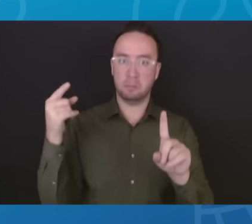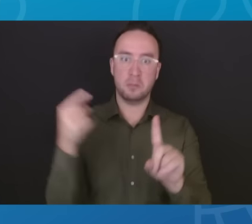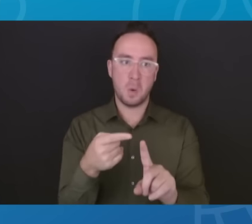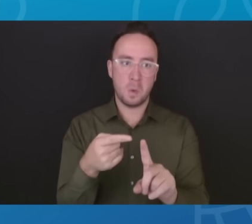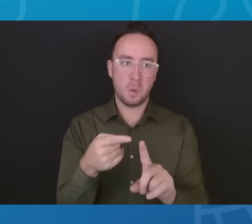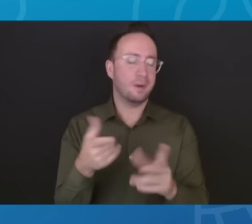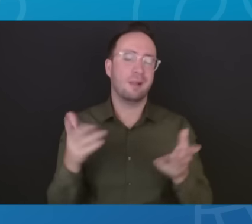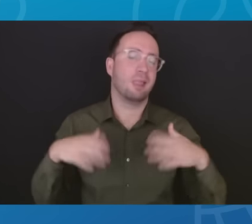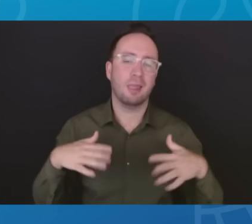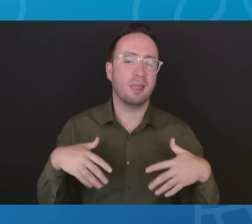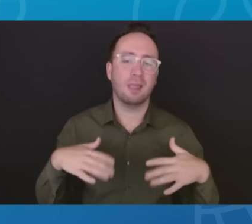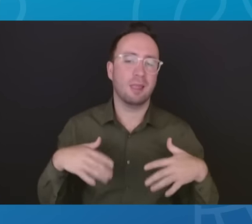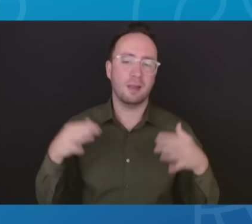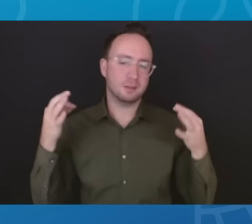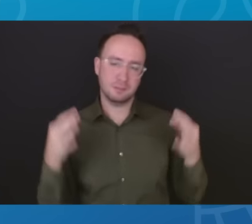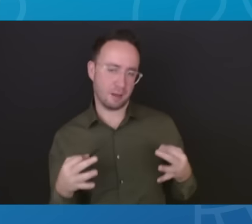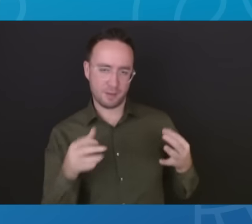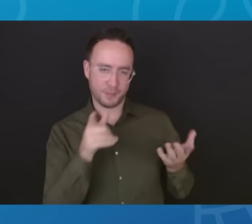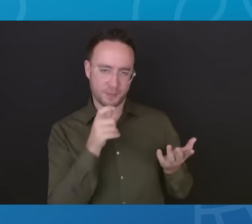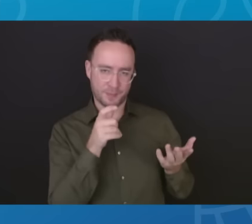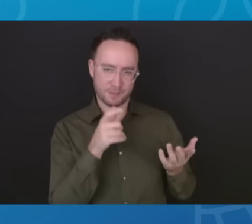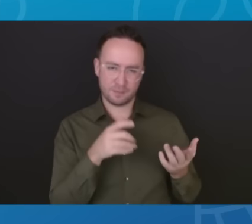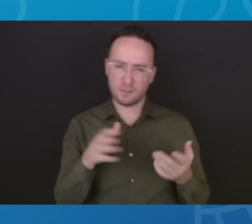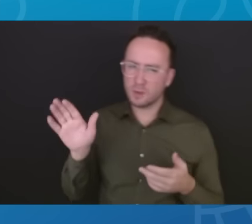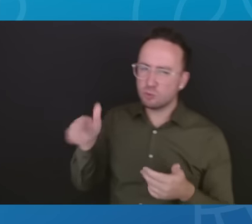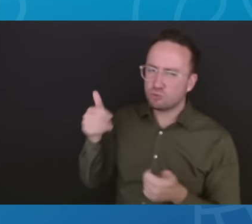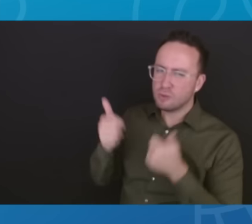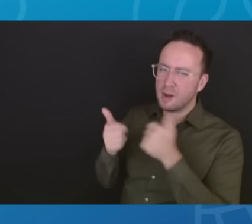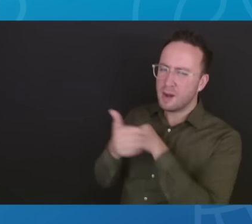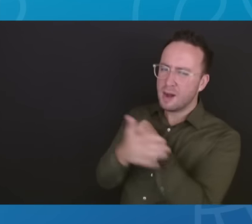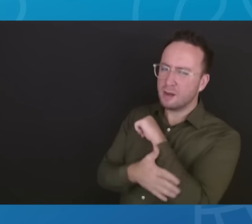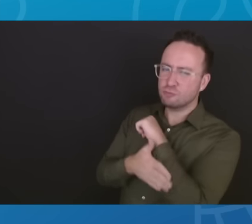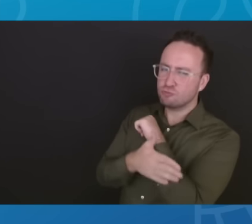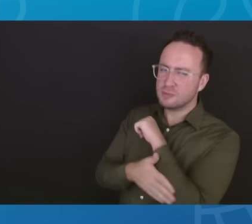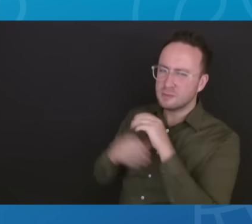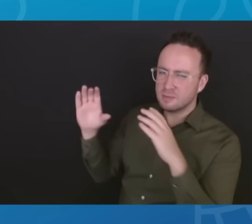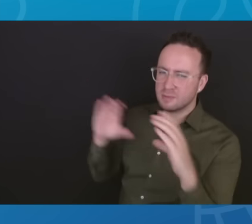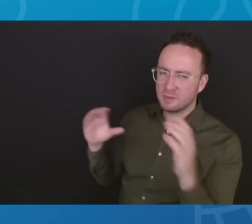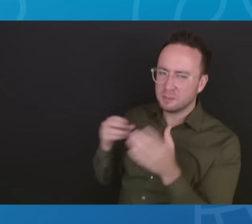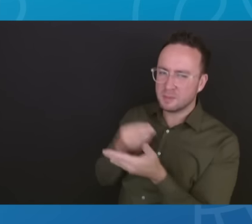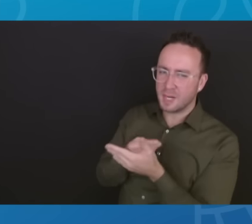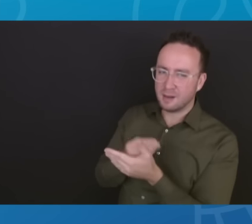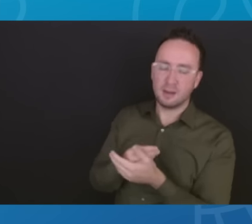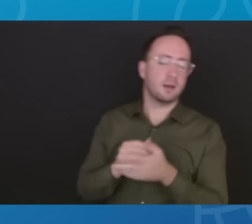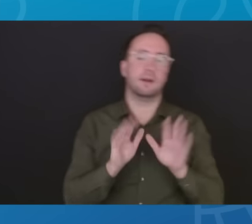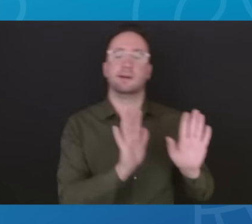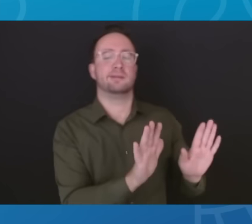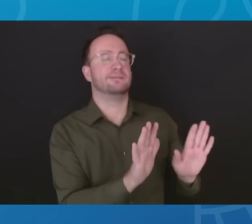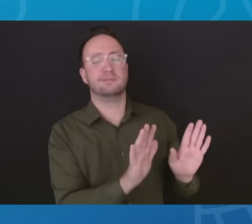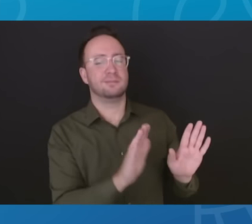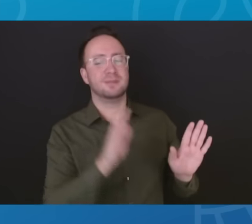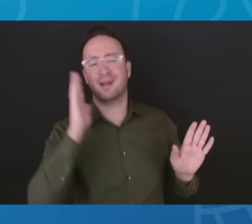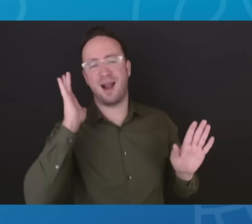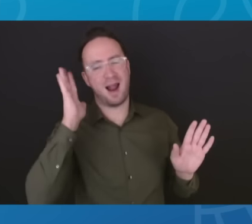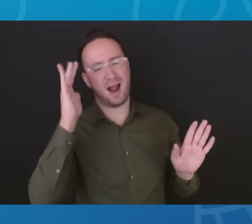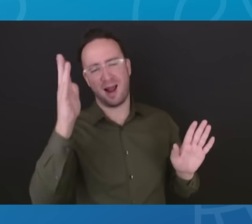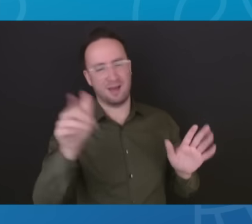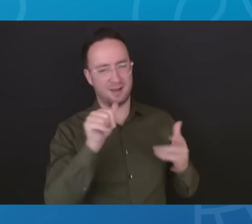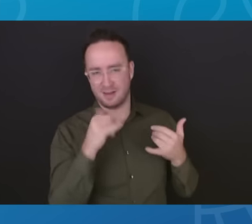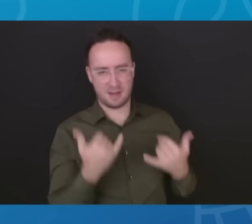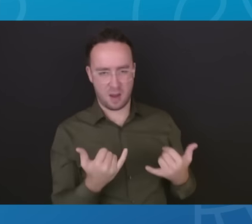What countries should be included in this? It's the type of thing that will be the subject of many diplomatic conversations. Can I get to the very specific point here? Do you think Israel